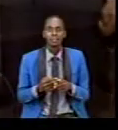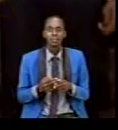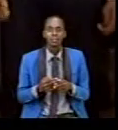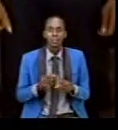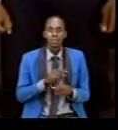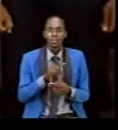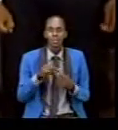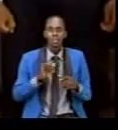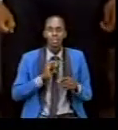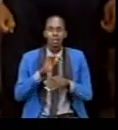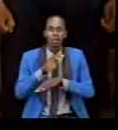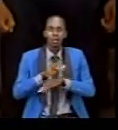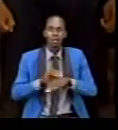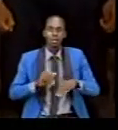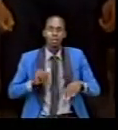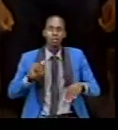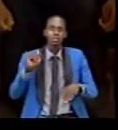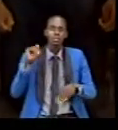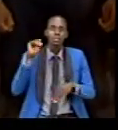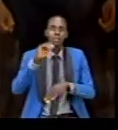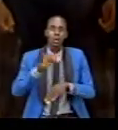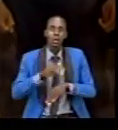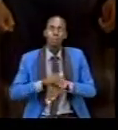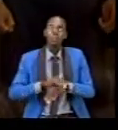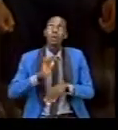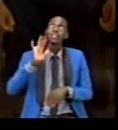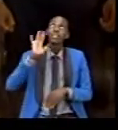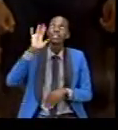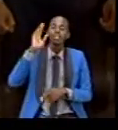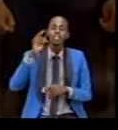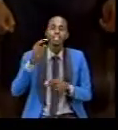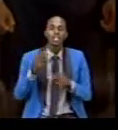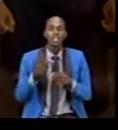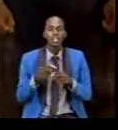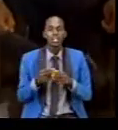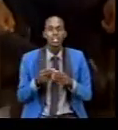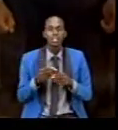When I call upon your